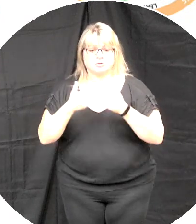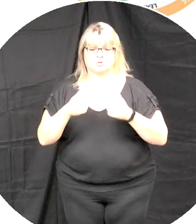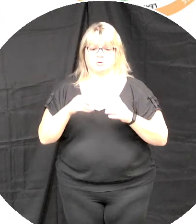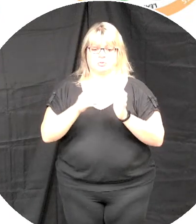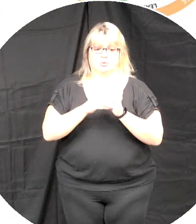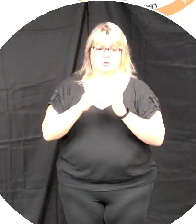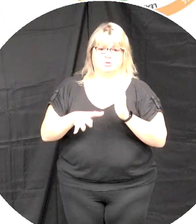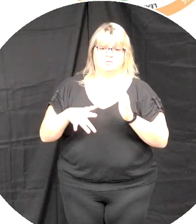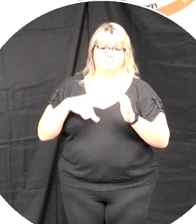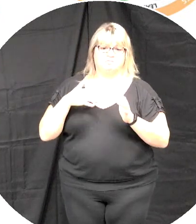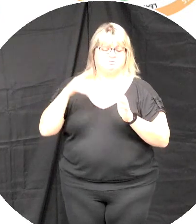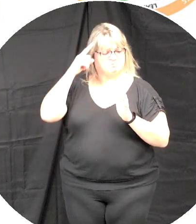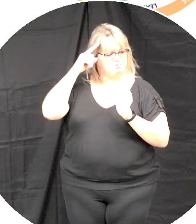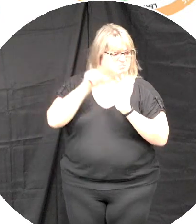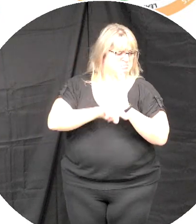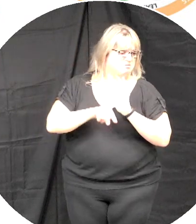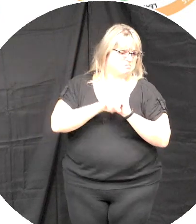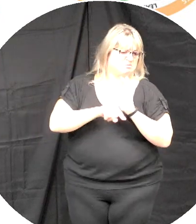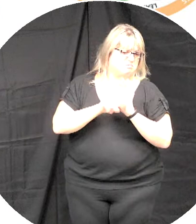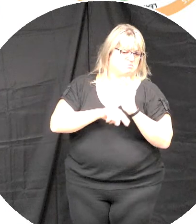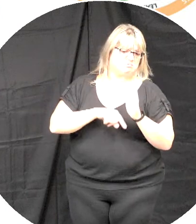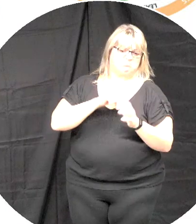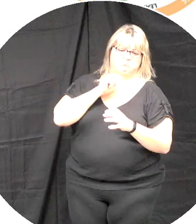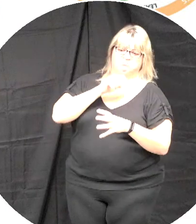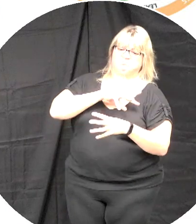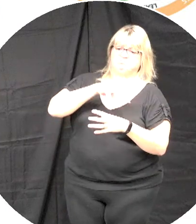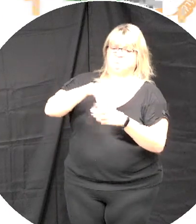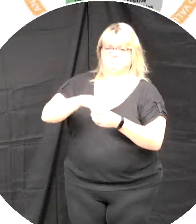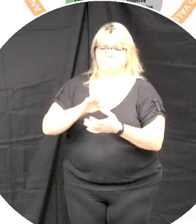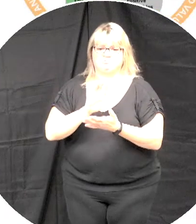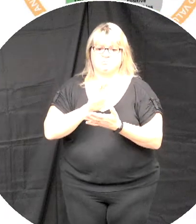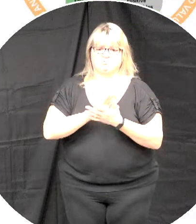engagement that negatively impacted the culture of schools.